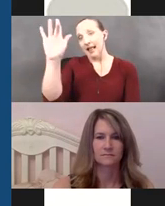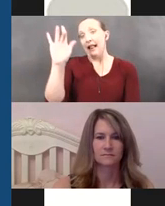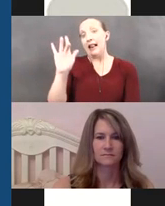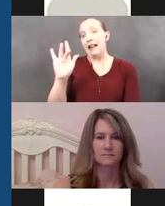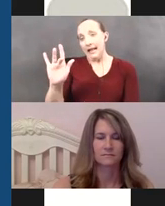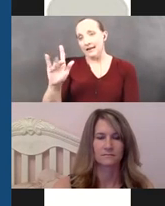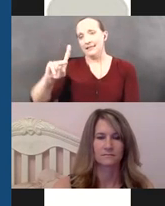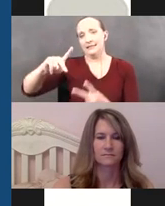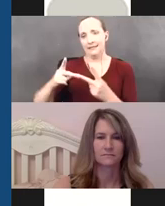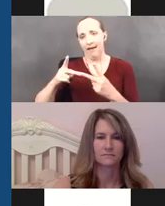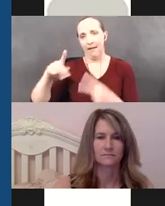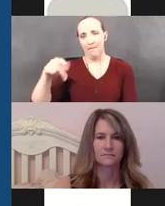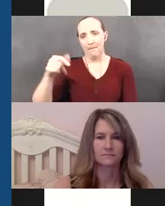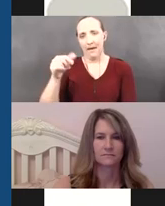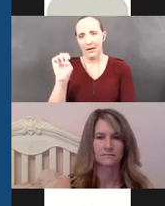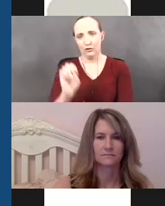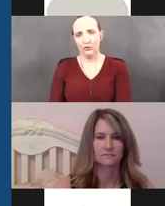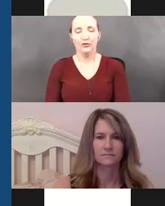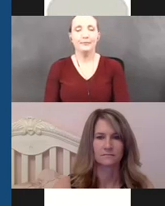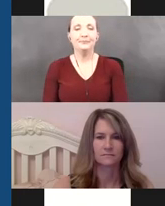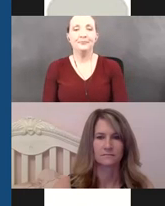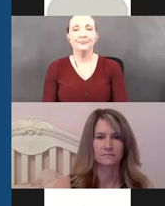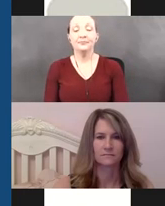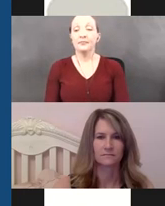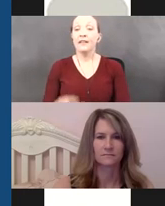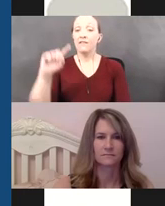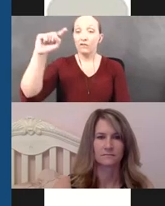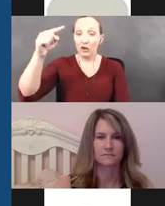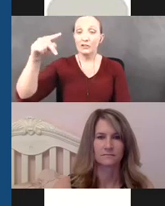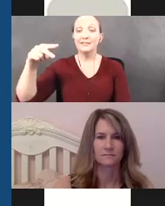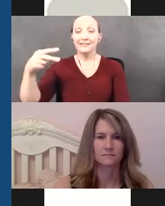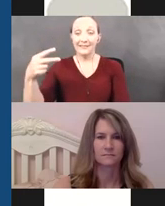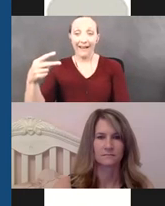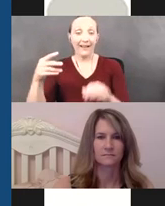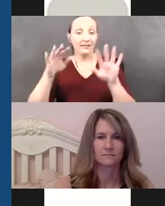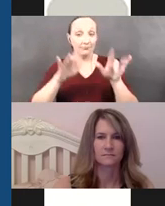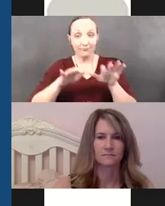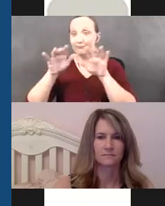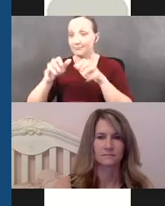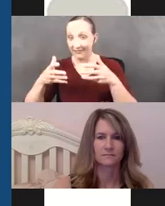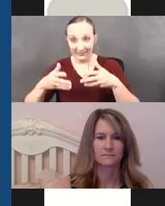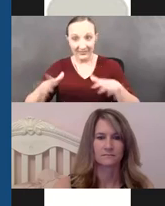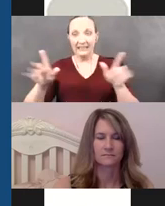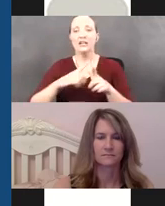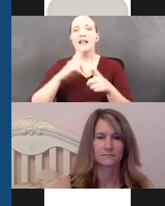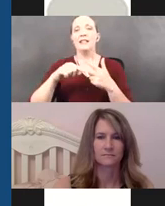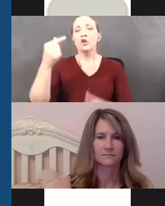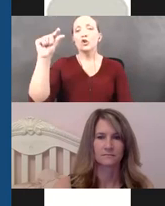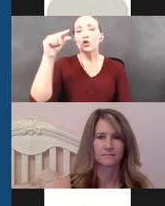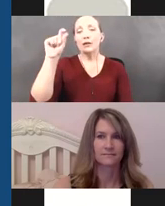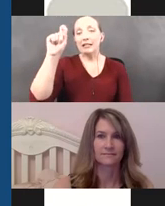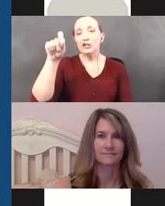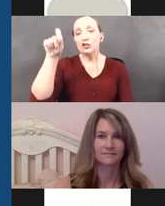page. esas páginas y hacerle clic en When la they are página all que done with desea the ir. activity, they would Cuando need to terminen la click on the actividad, green tienen que check hacerle at the clic top en